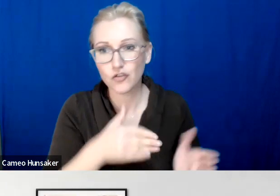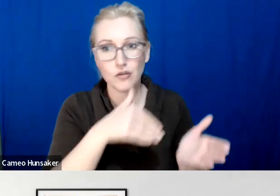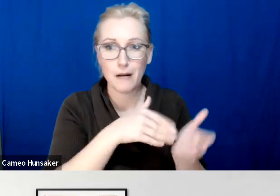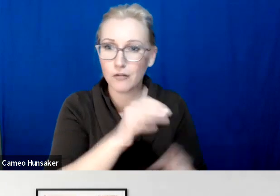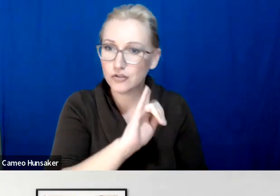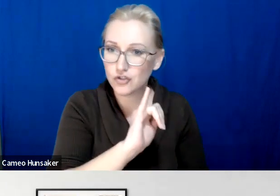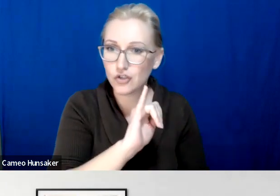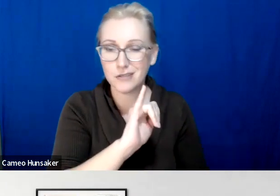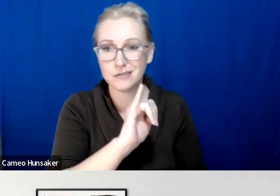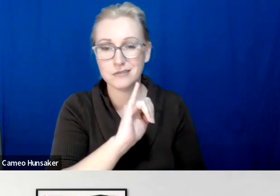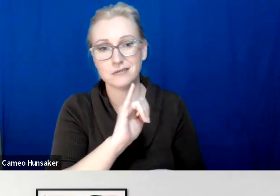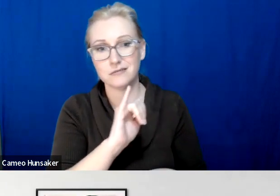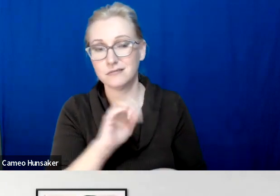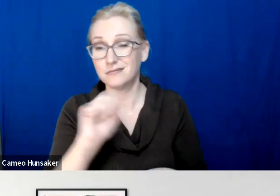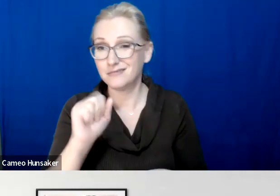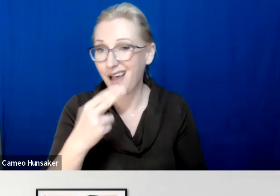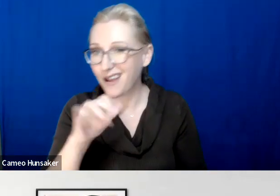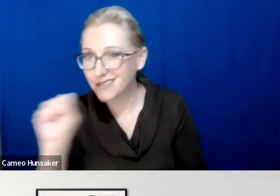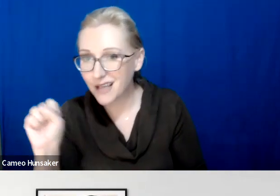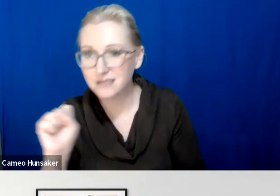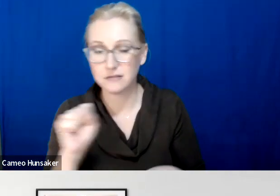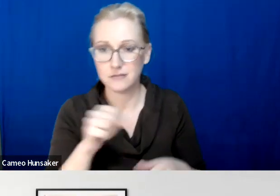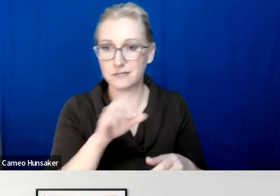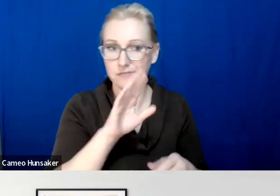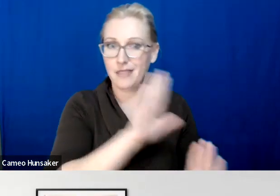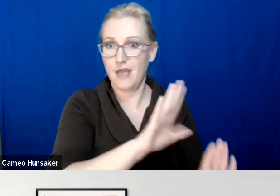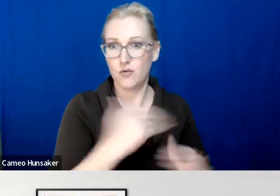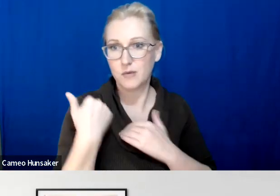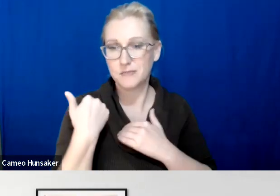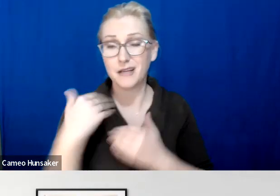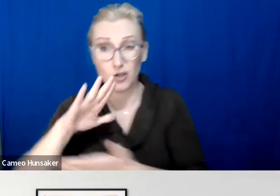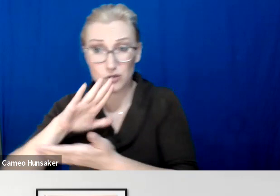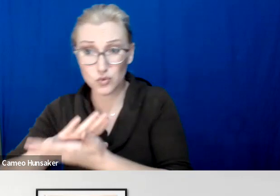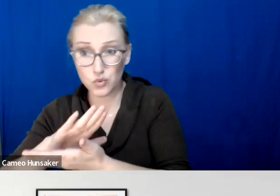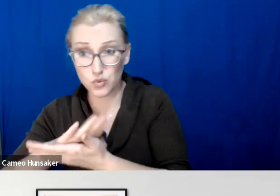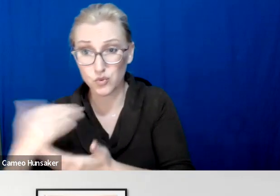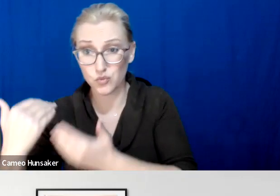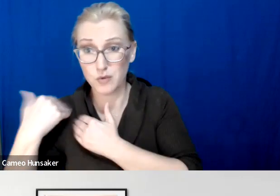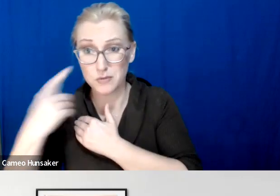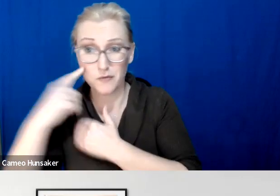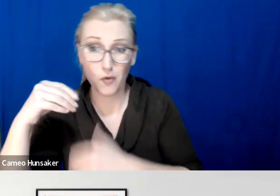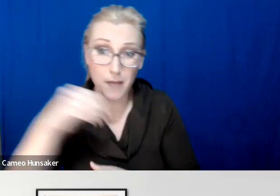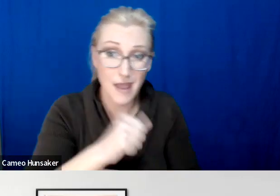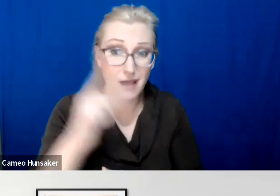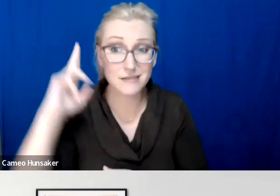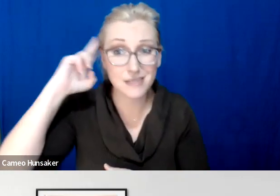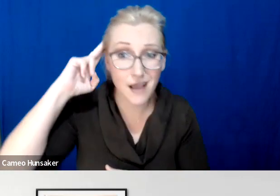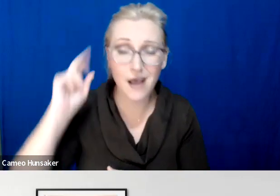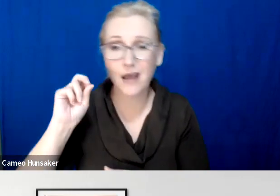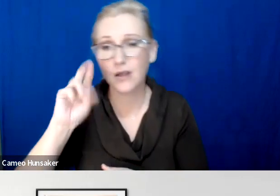insurance access would have to be responsible for. It's not something that the school is going to pay for or maintain.